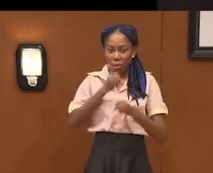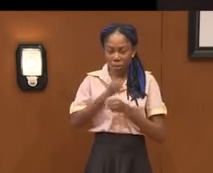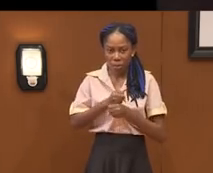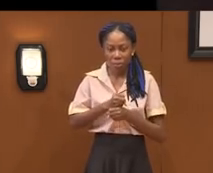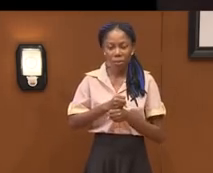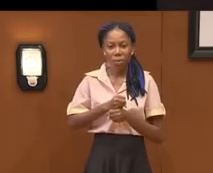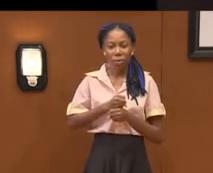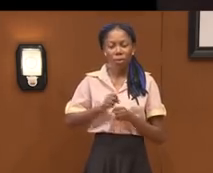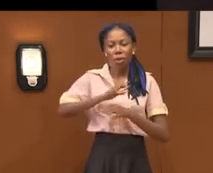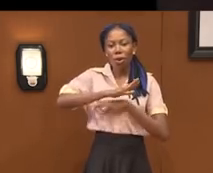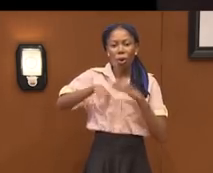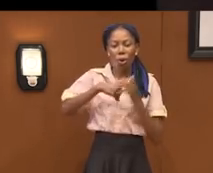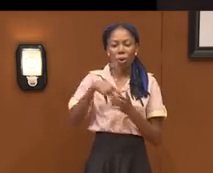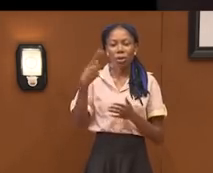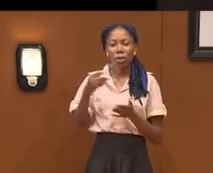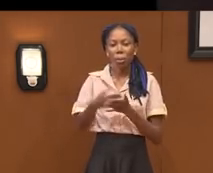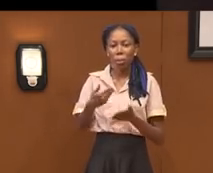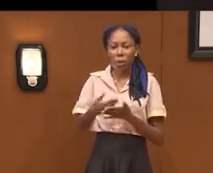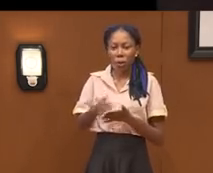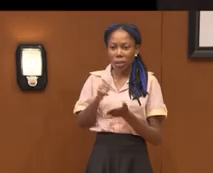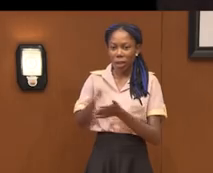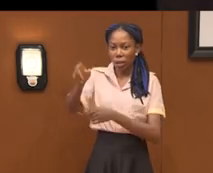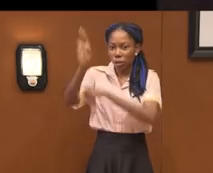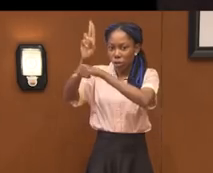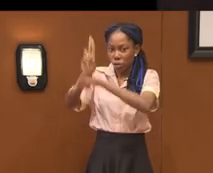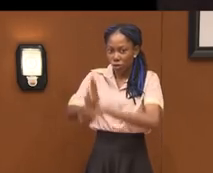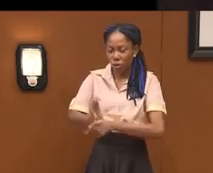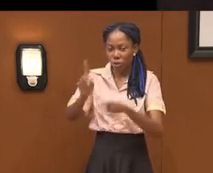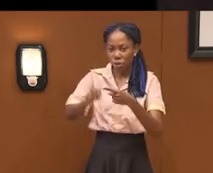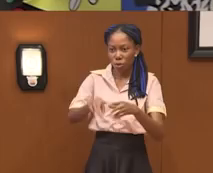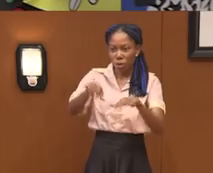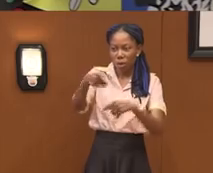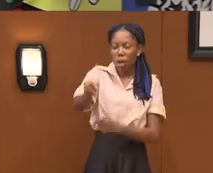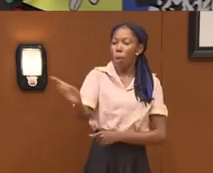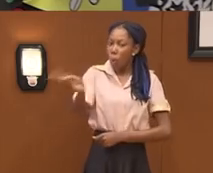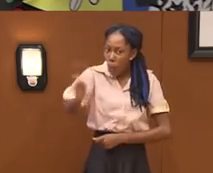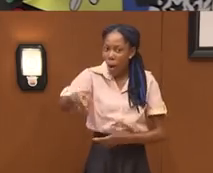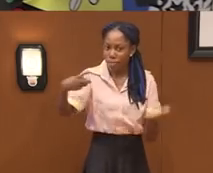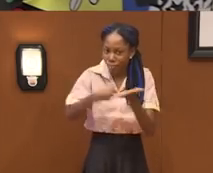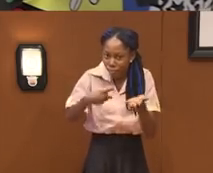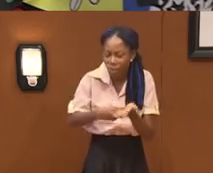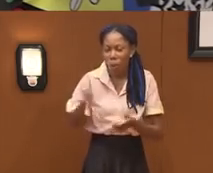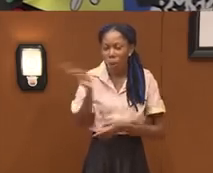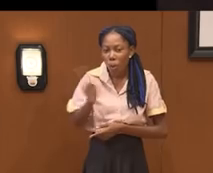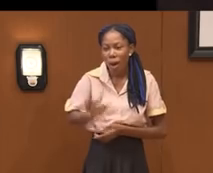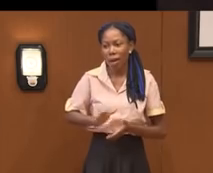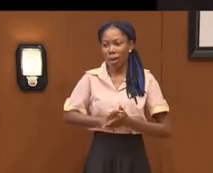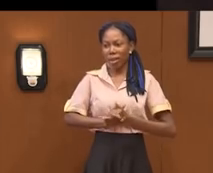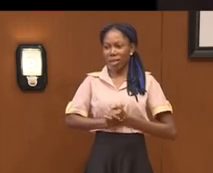Okay. All the money that I gave to him, I recorded them down because... Let me have it. I requested for